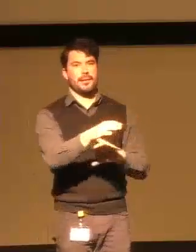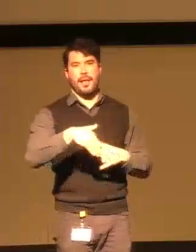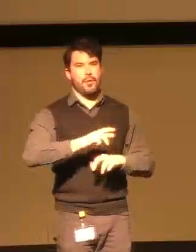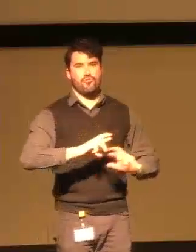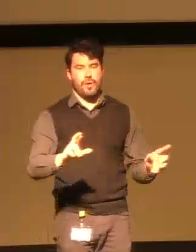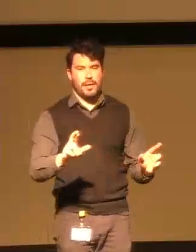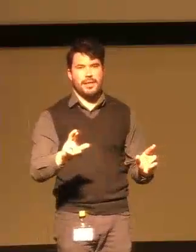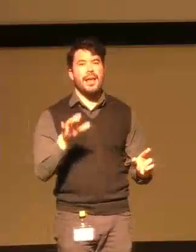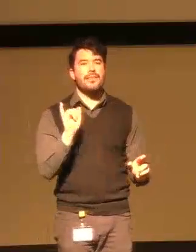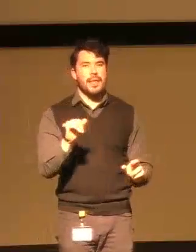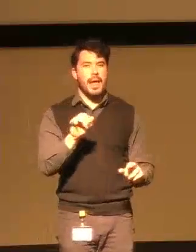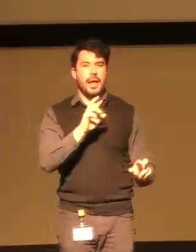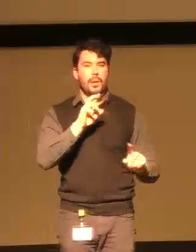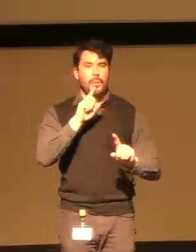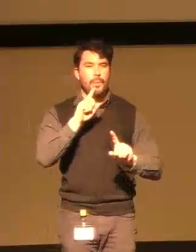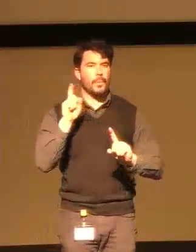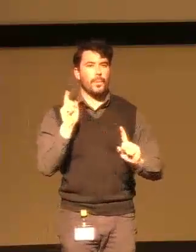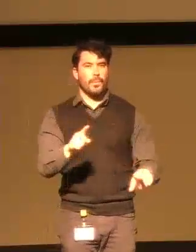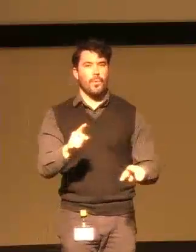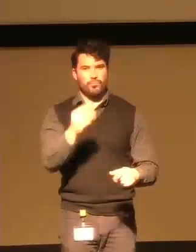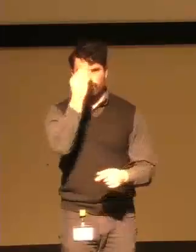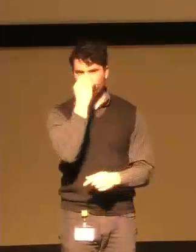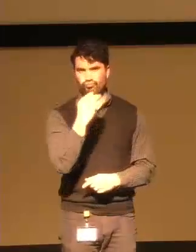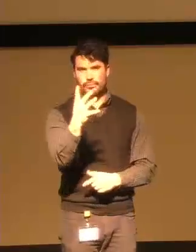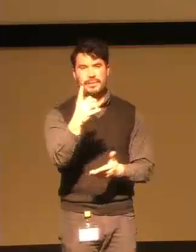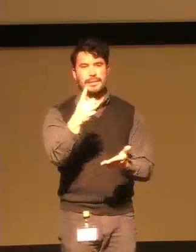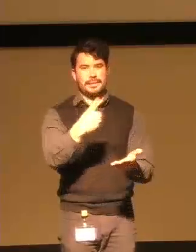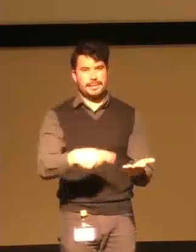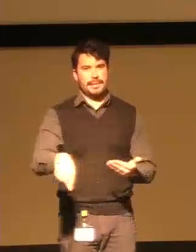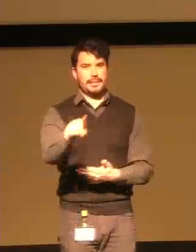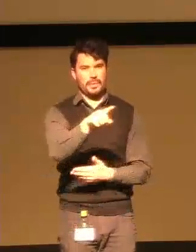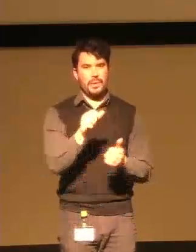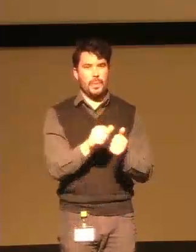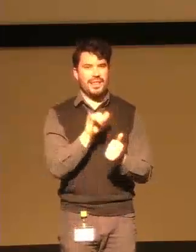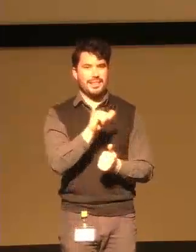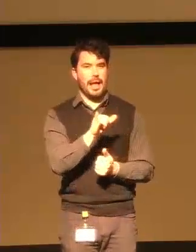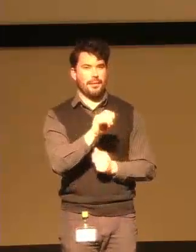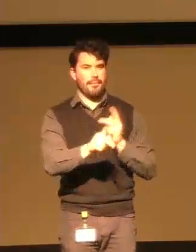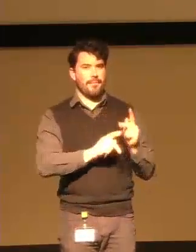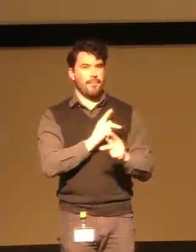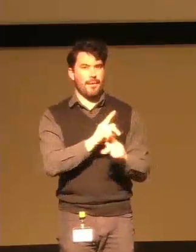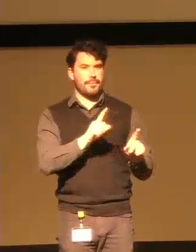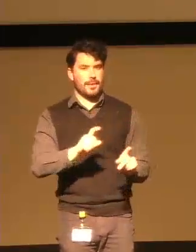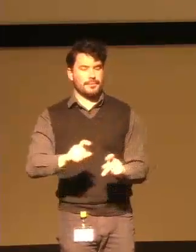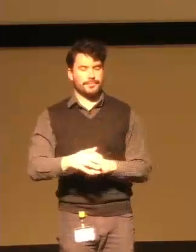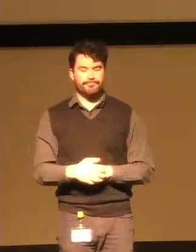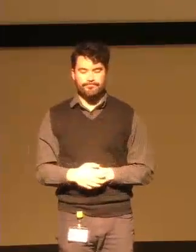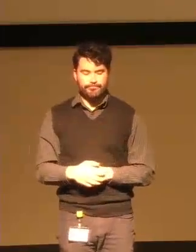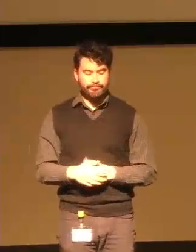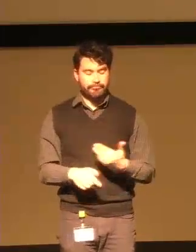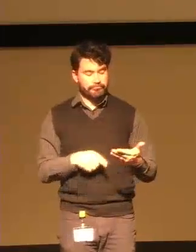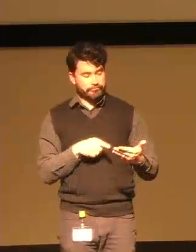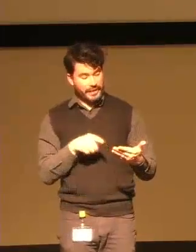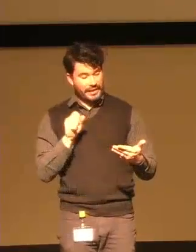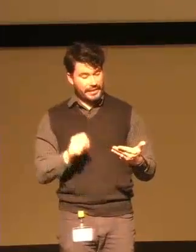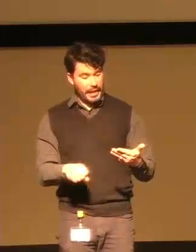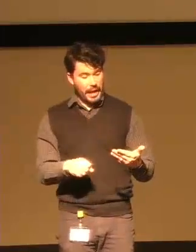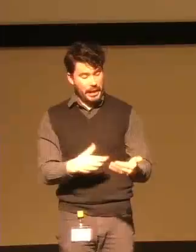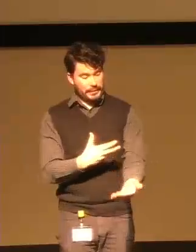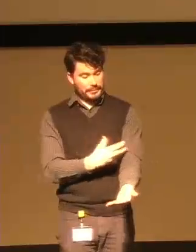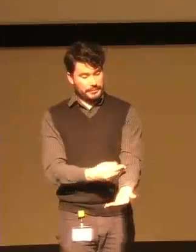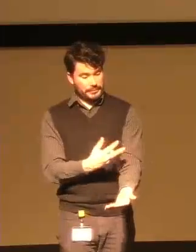to the strategy for that test. Another person asked if you can donate blood if you've actively cared